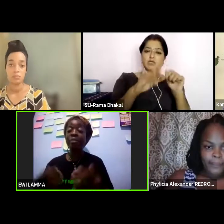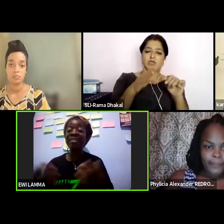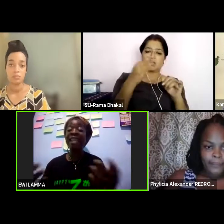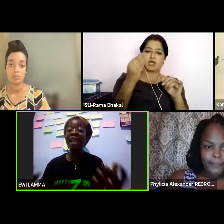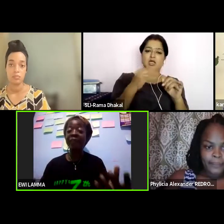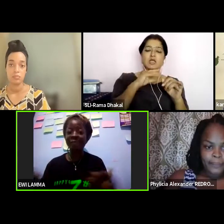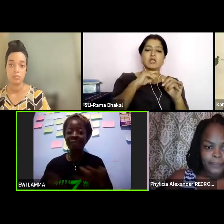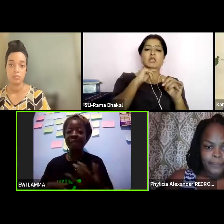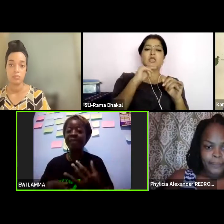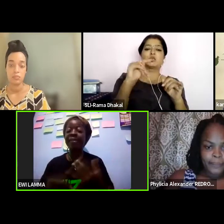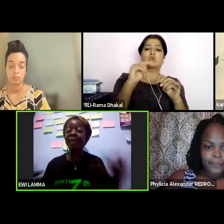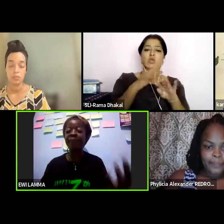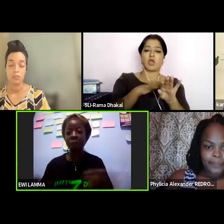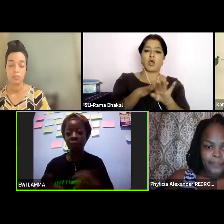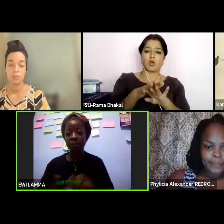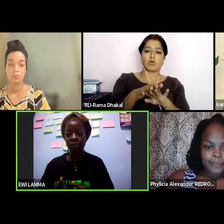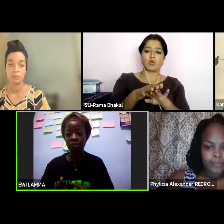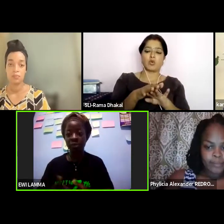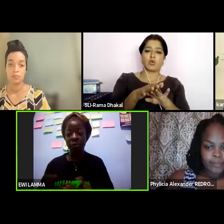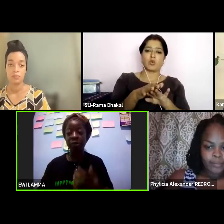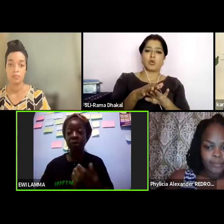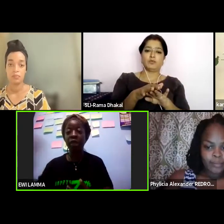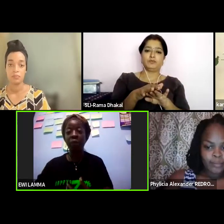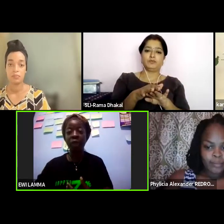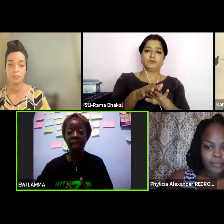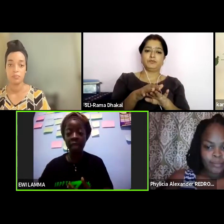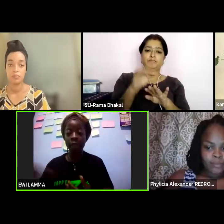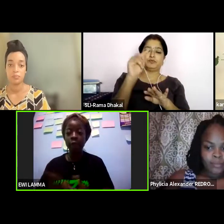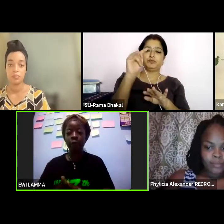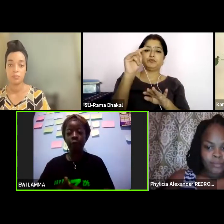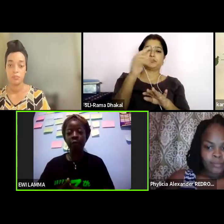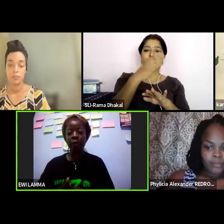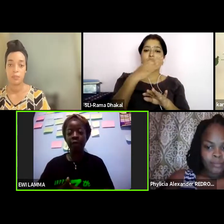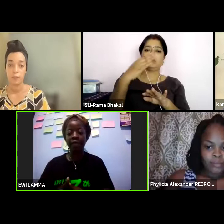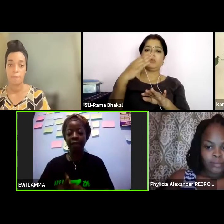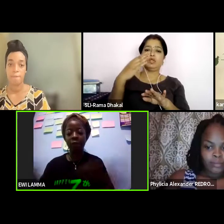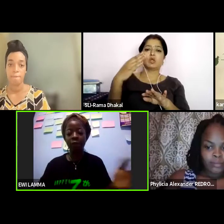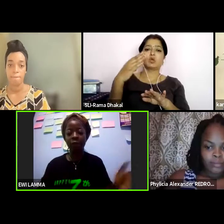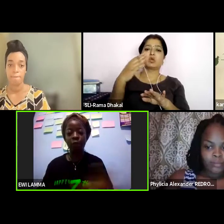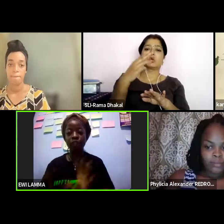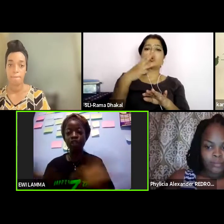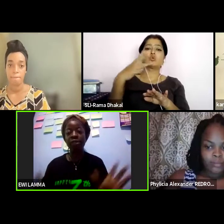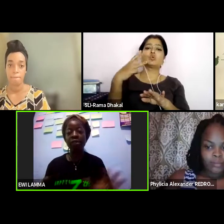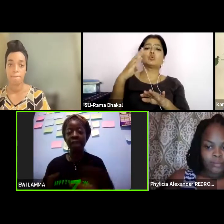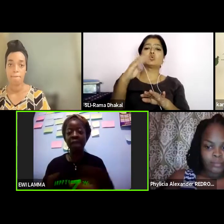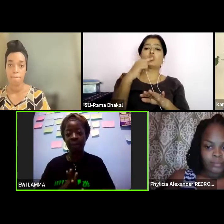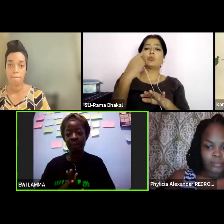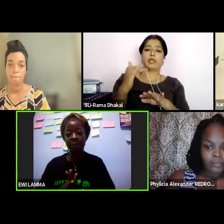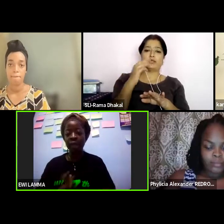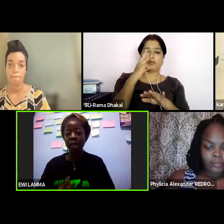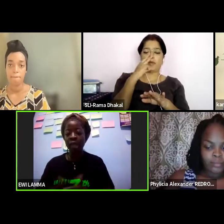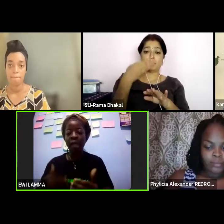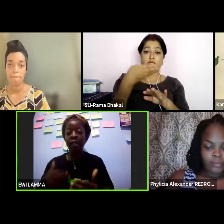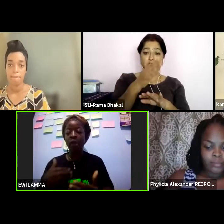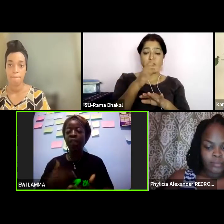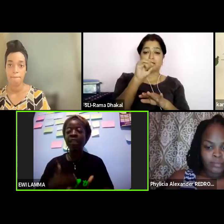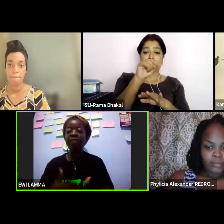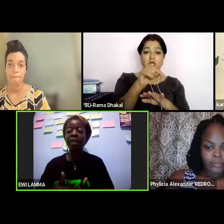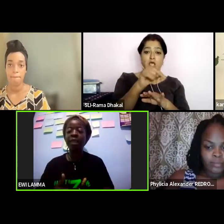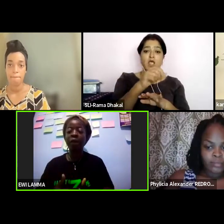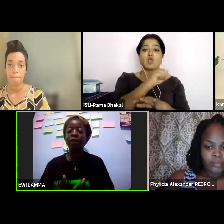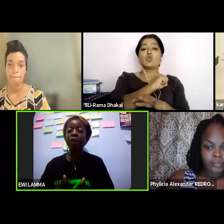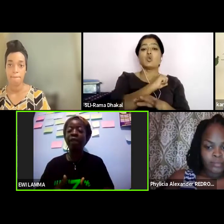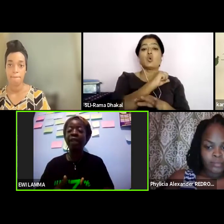became slaves, sex slaves in those countries, because they were running away from the conditions around them. And